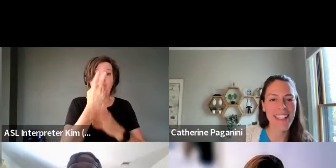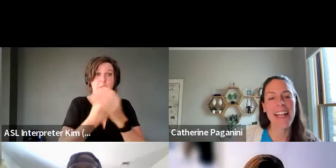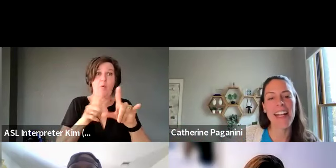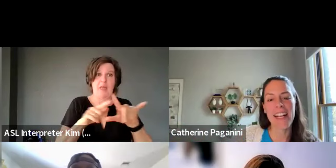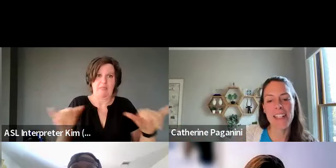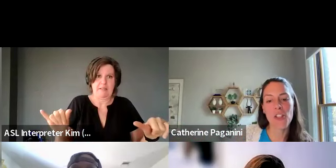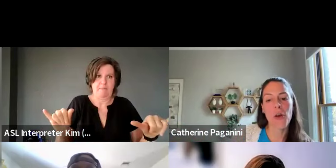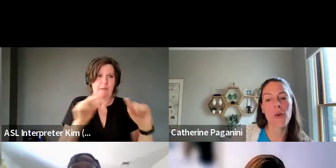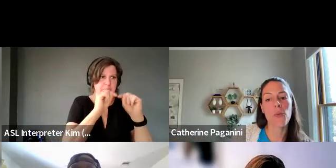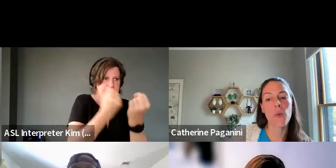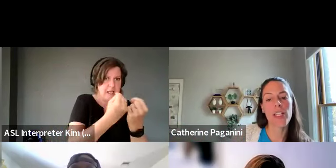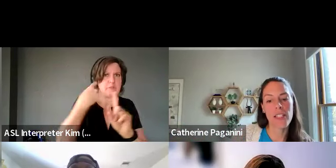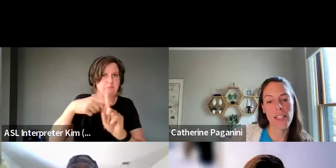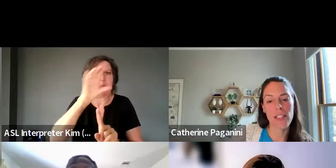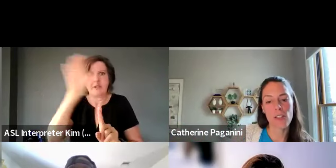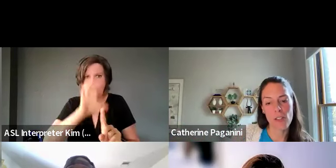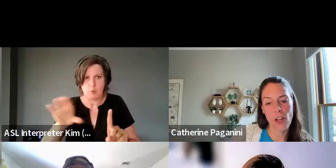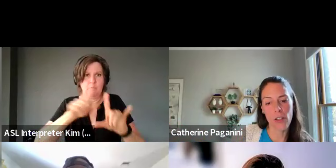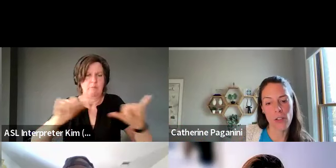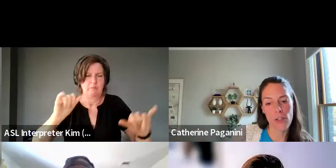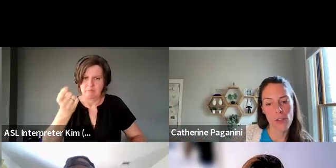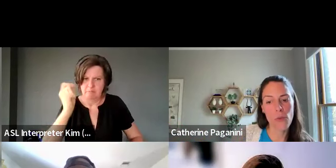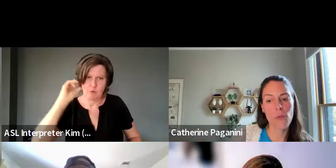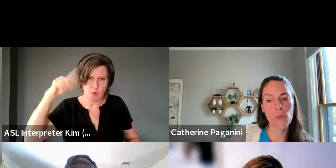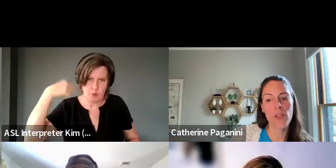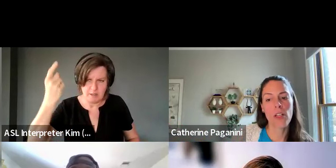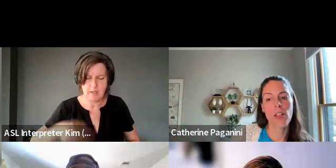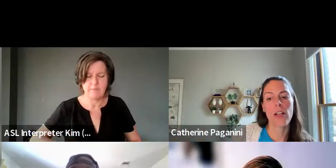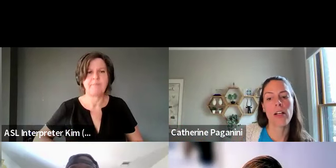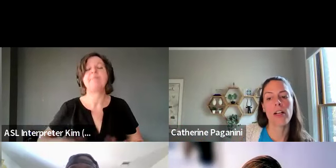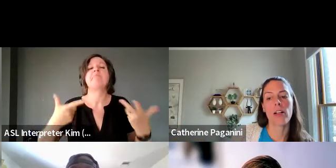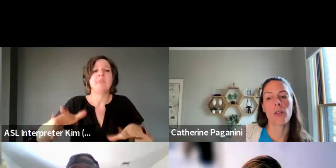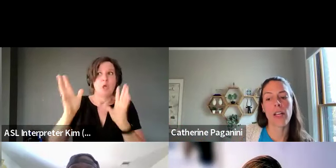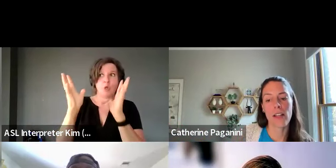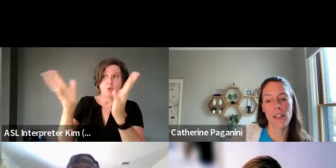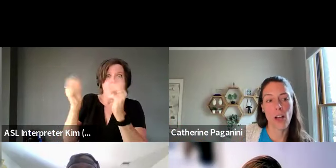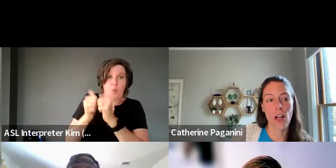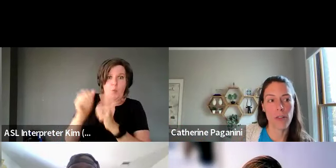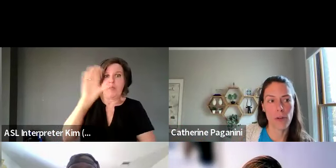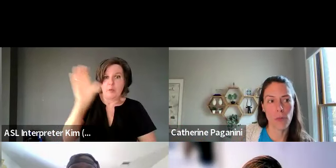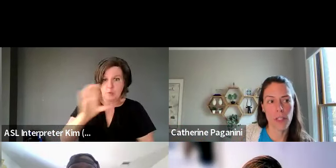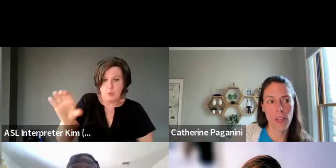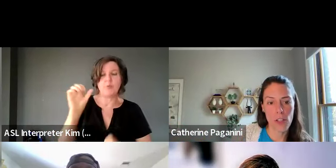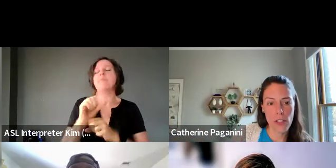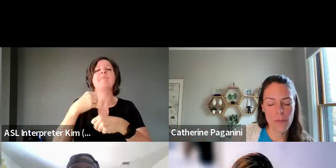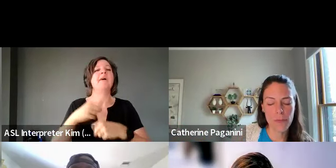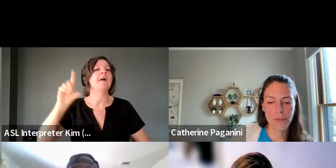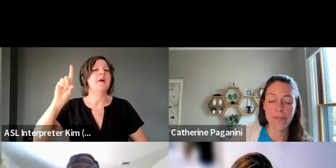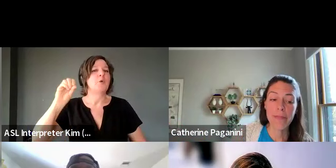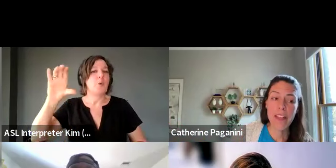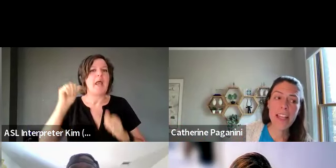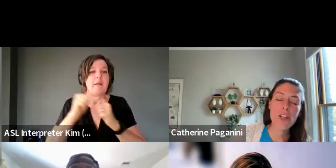crazy. And so we did talk to Zoom, created a doc with